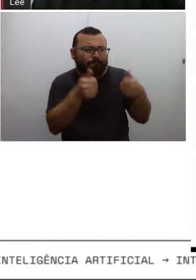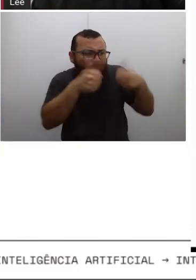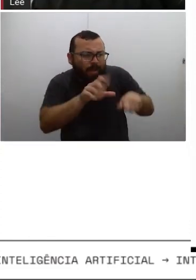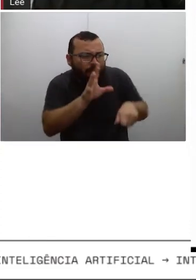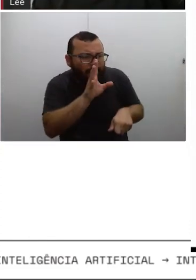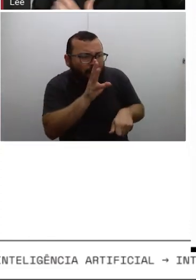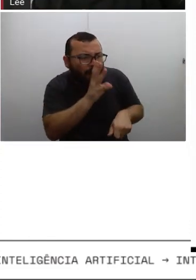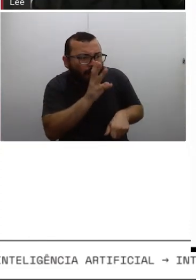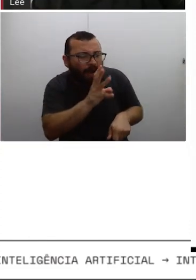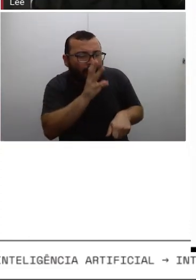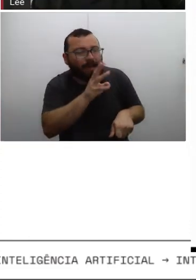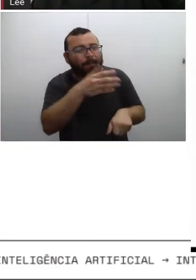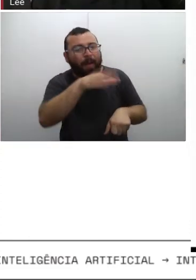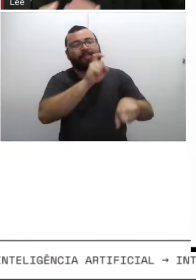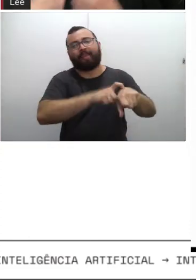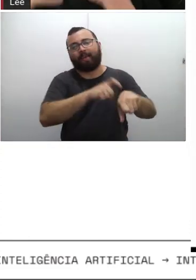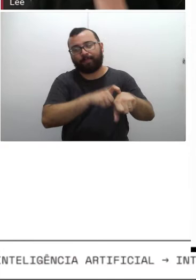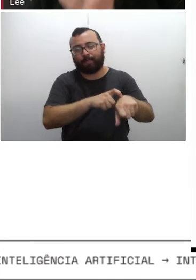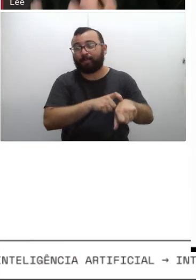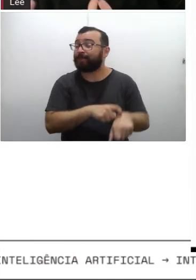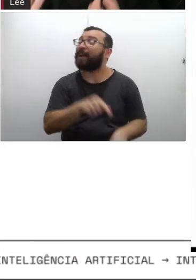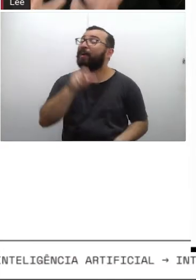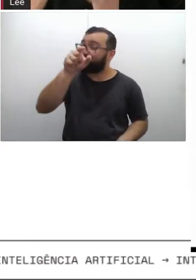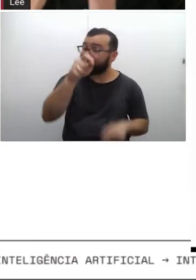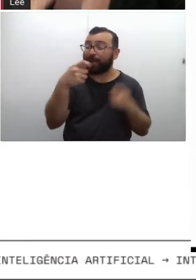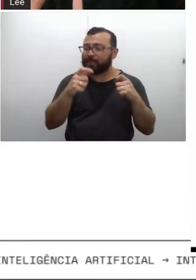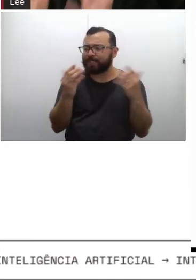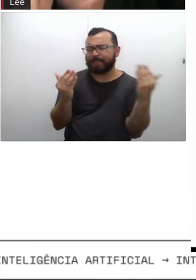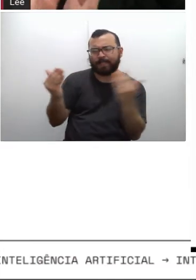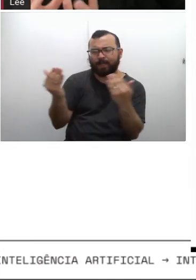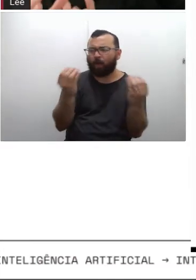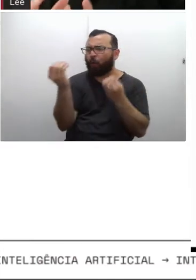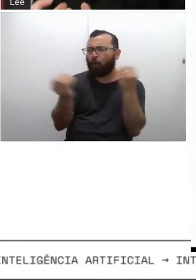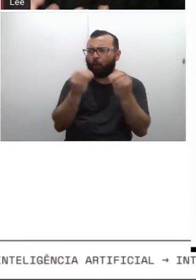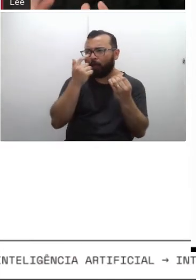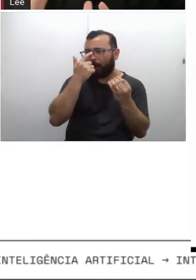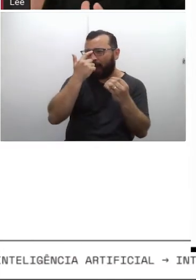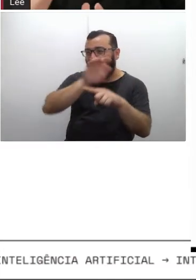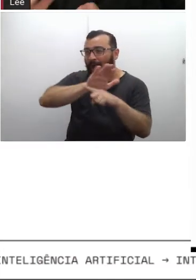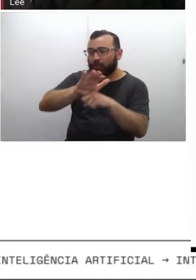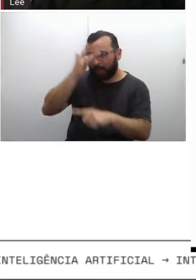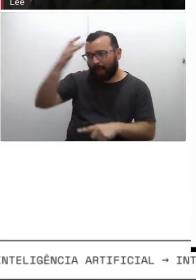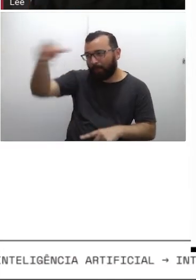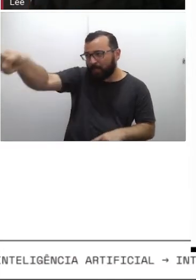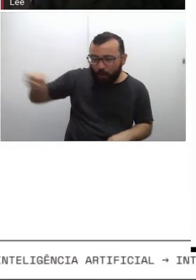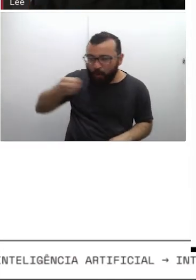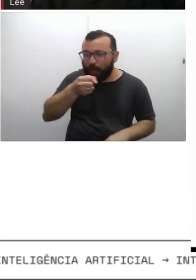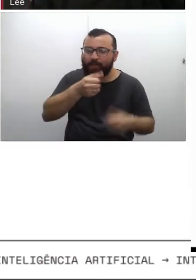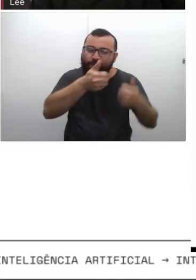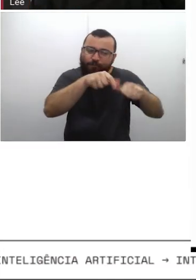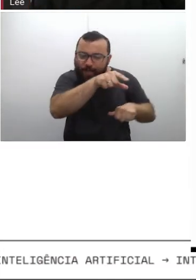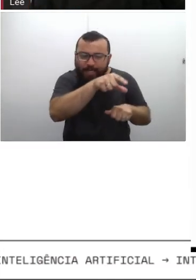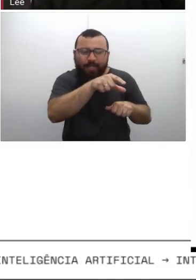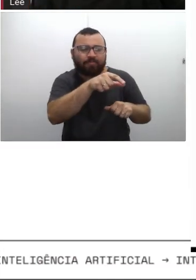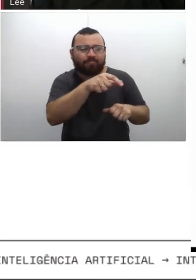want to capture. You want to figure out like, how can I have my users stay with my brand and come back every time?